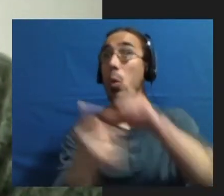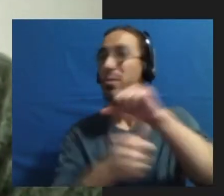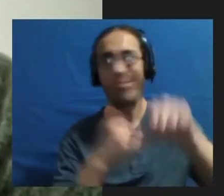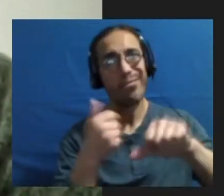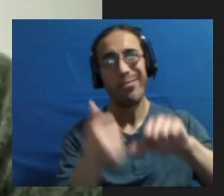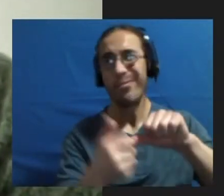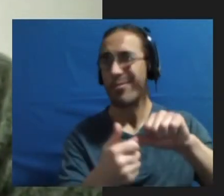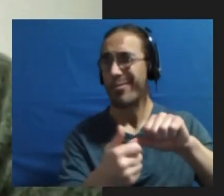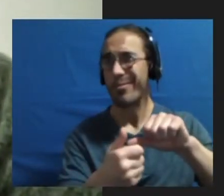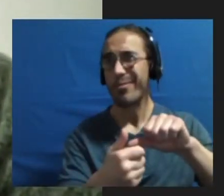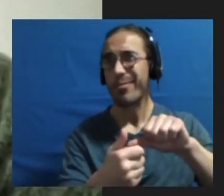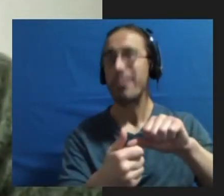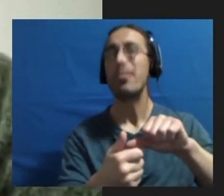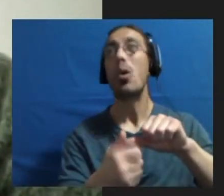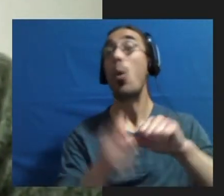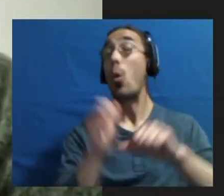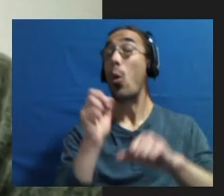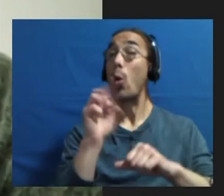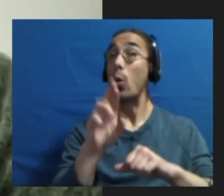guess.